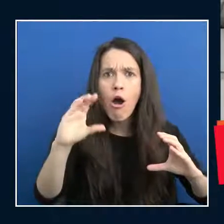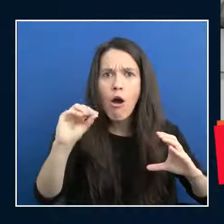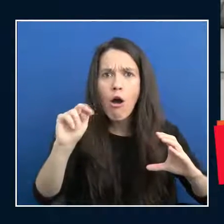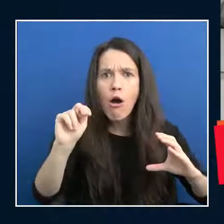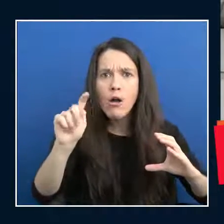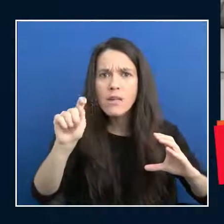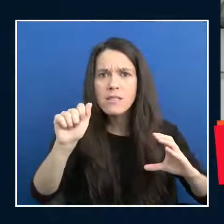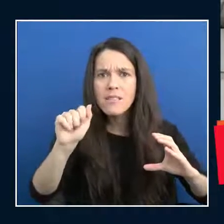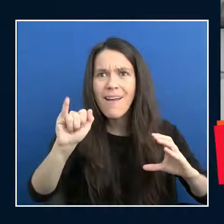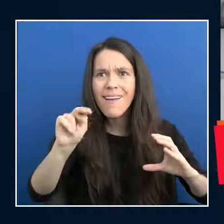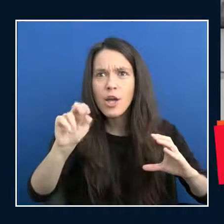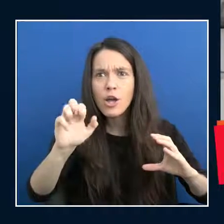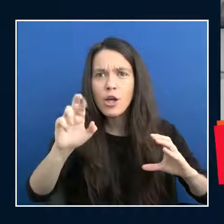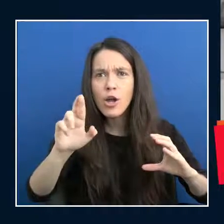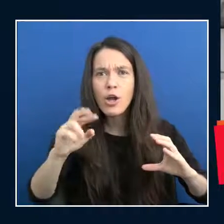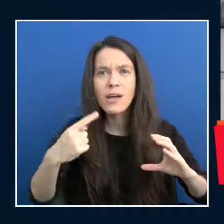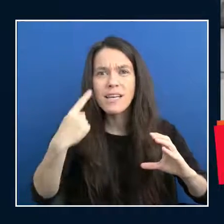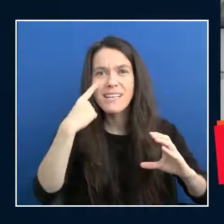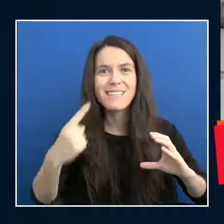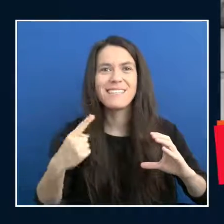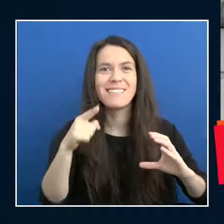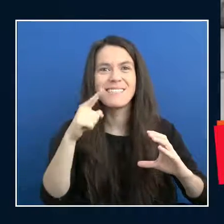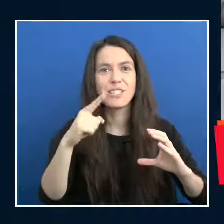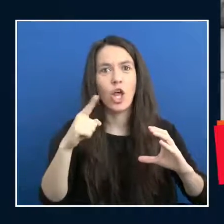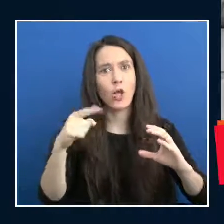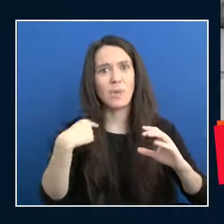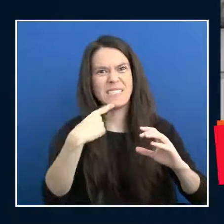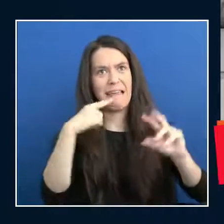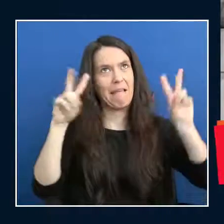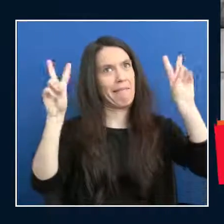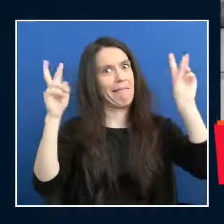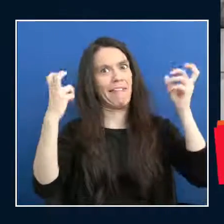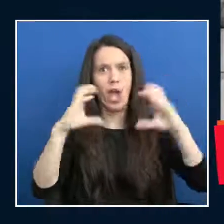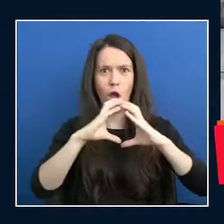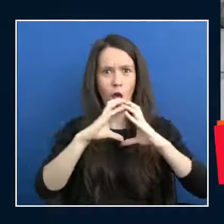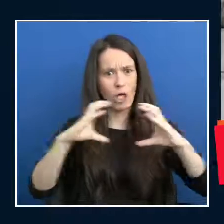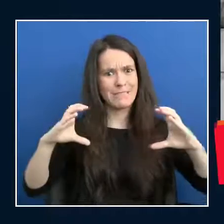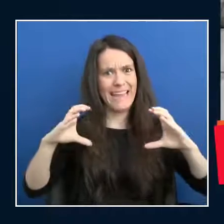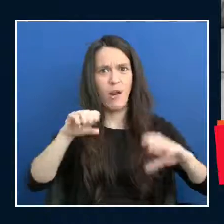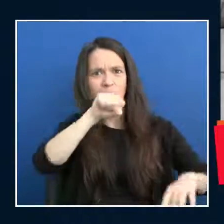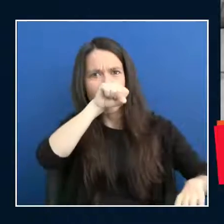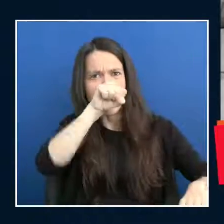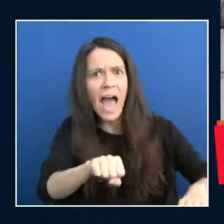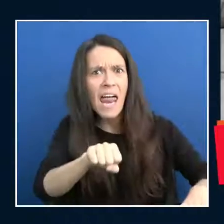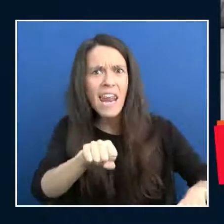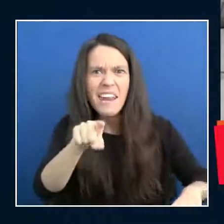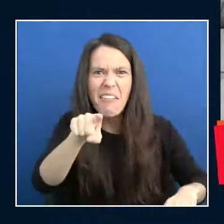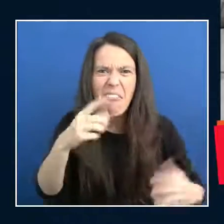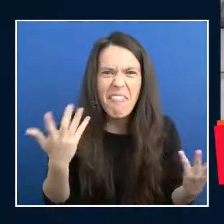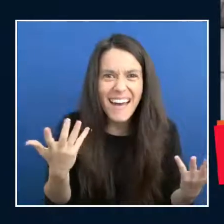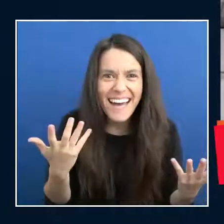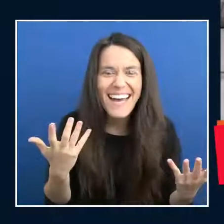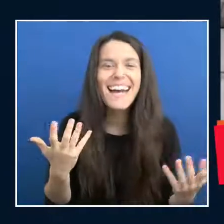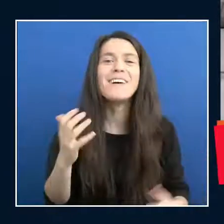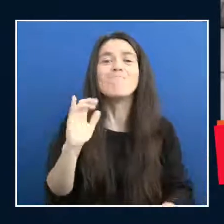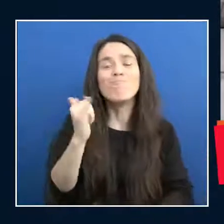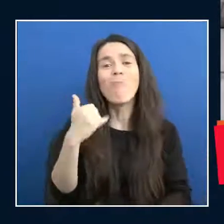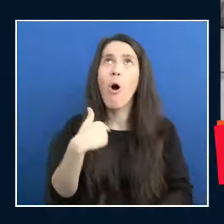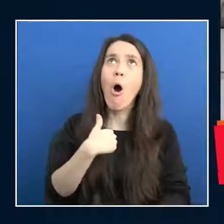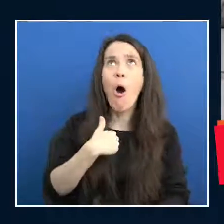and it says that you're a self-described container fan. Is that accurate? Yeah, you can say me so or call me